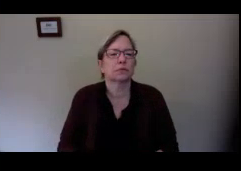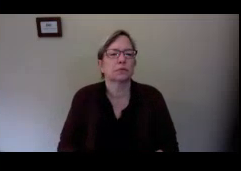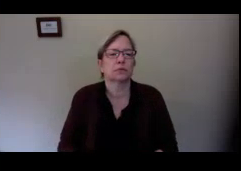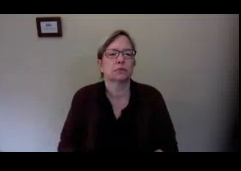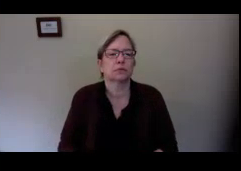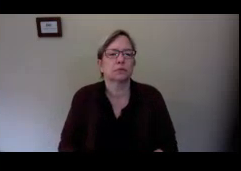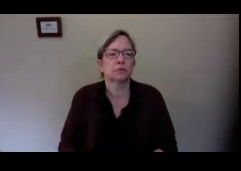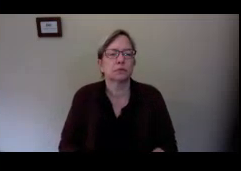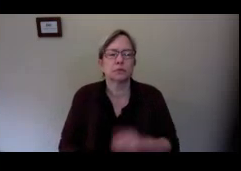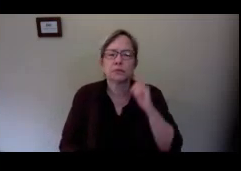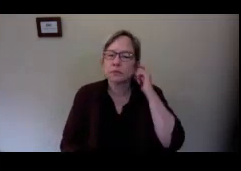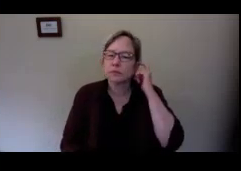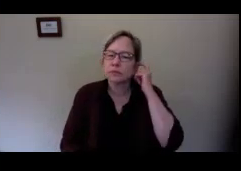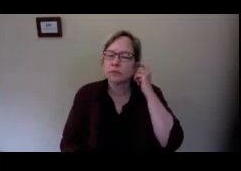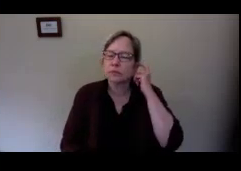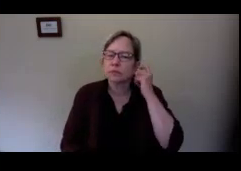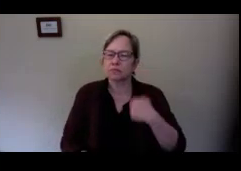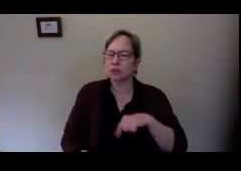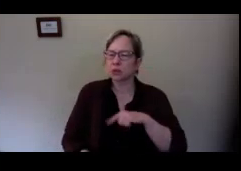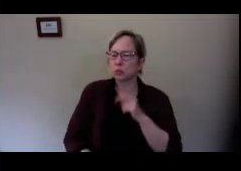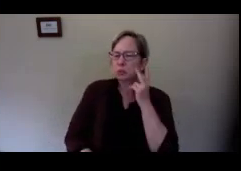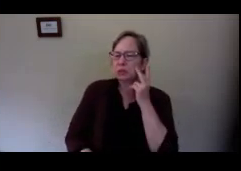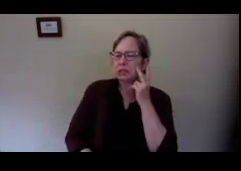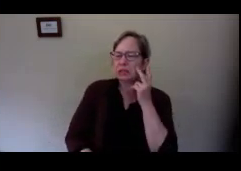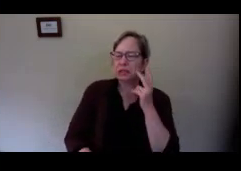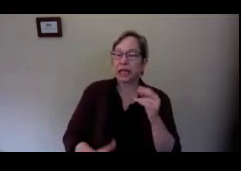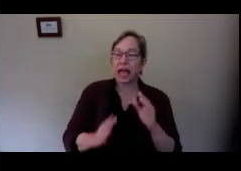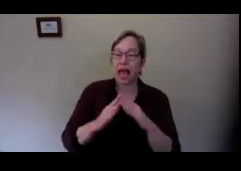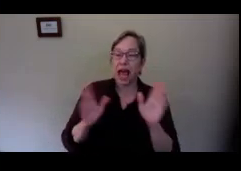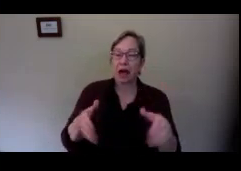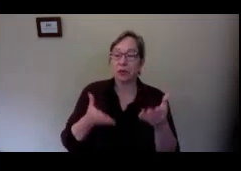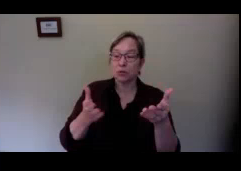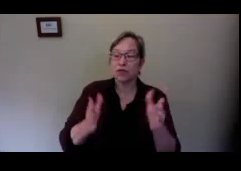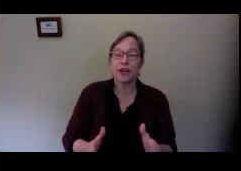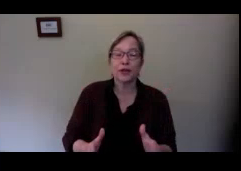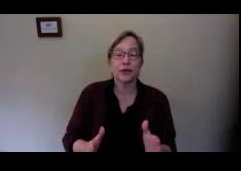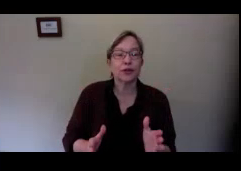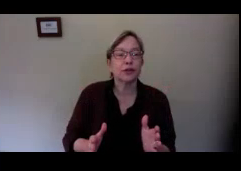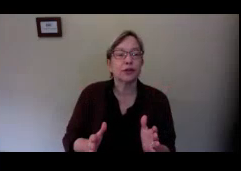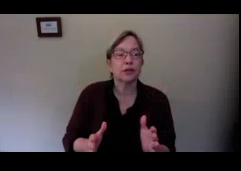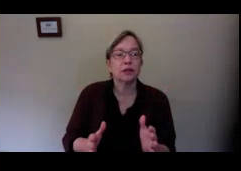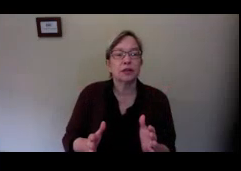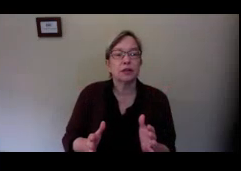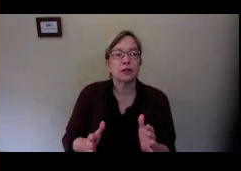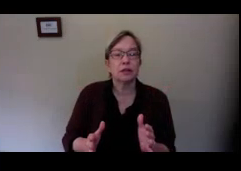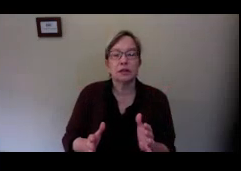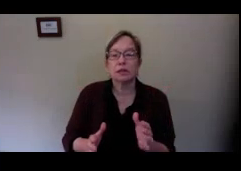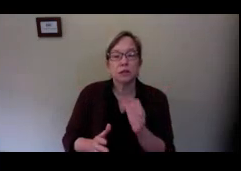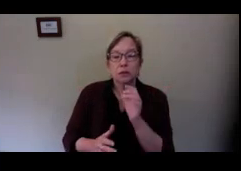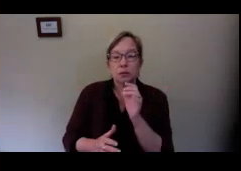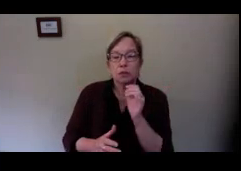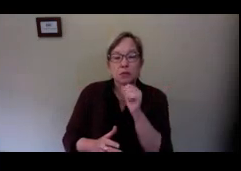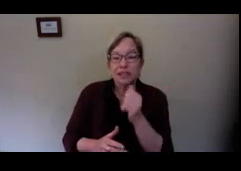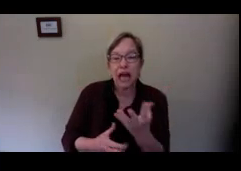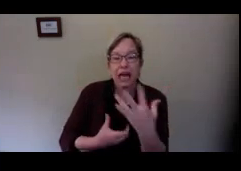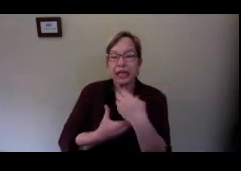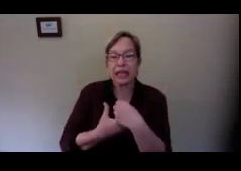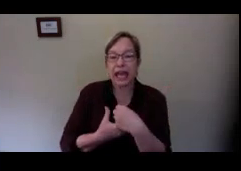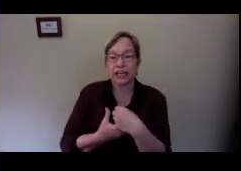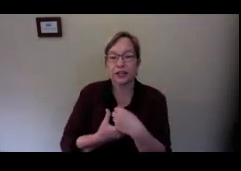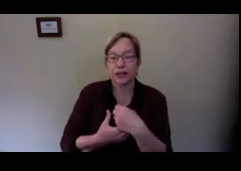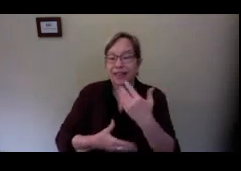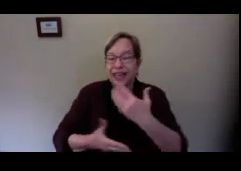And we see when a housing provider fails to engage in the interactive process, that that